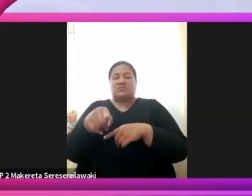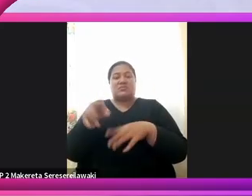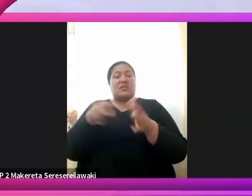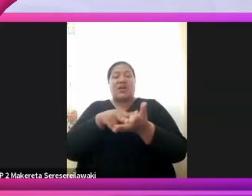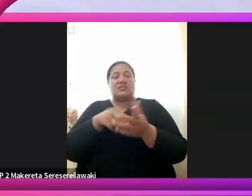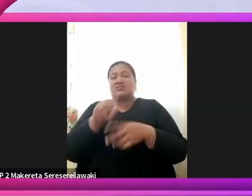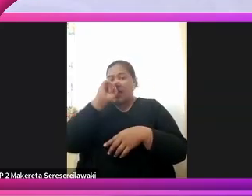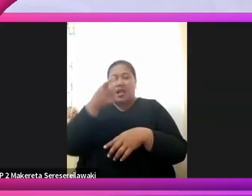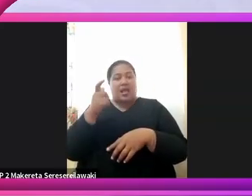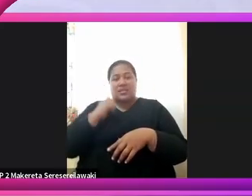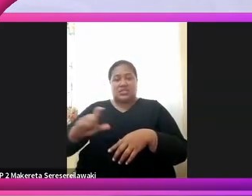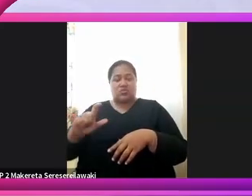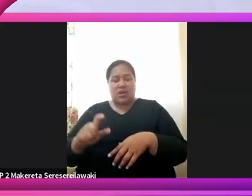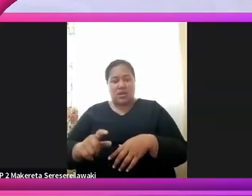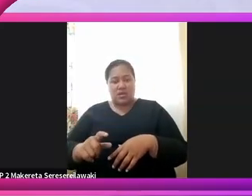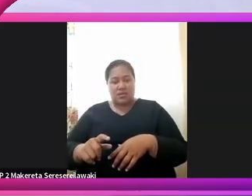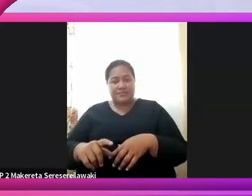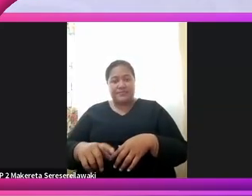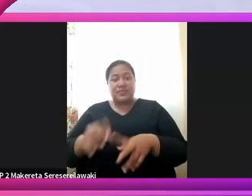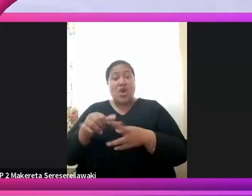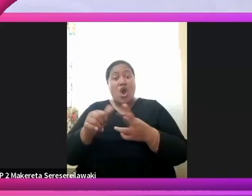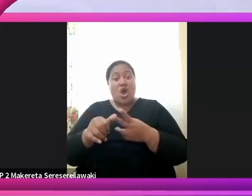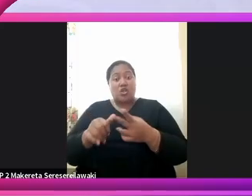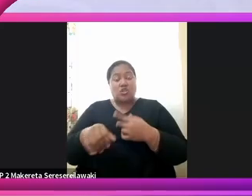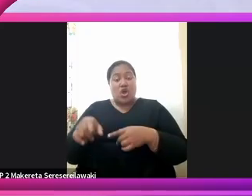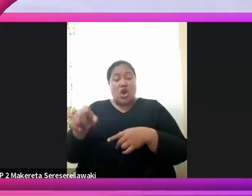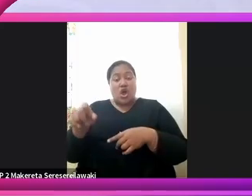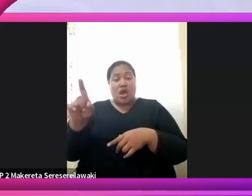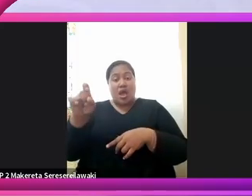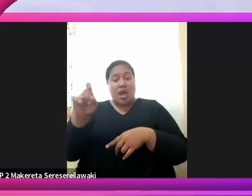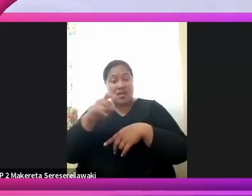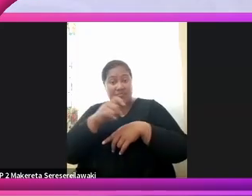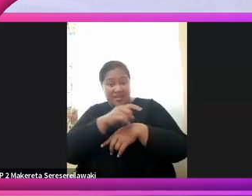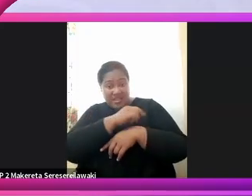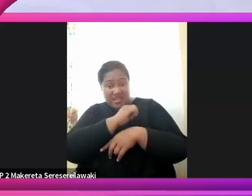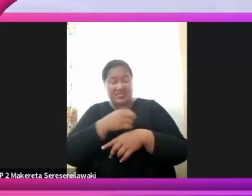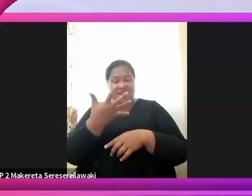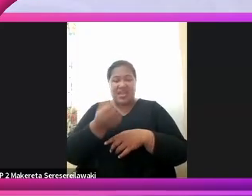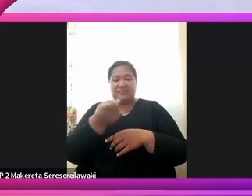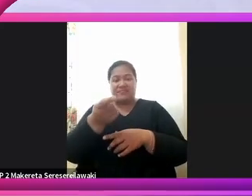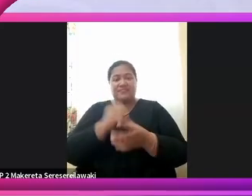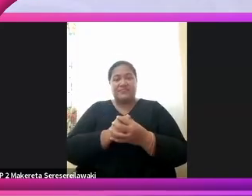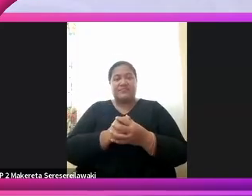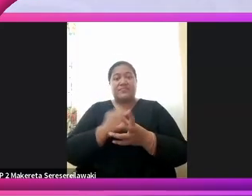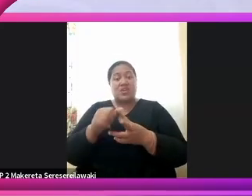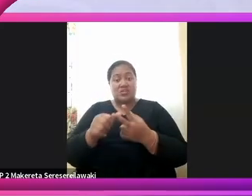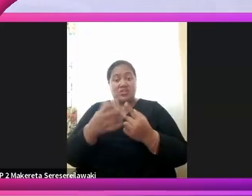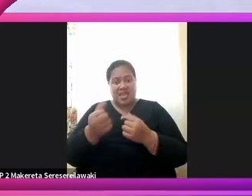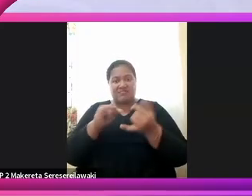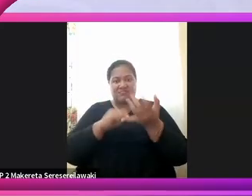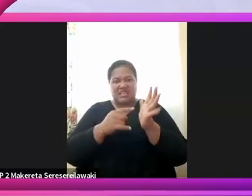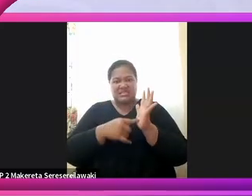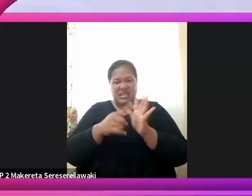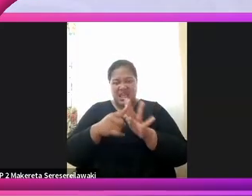So we also the parasite, then we have lice, big lice, or they also consider as a STI.